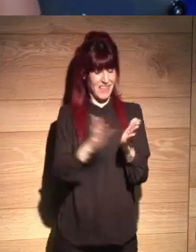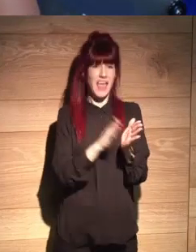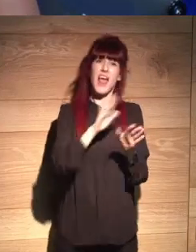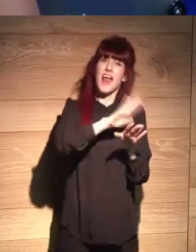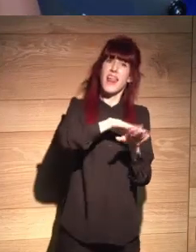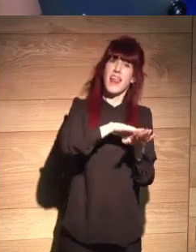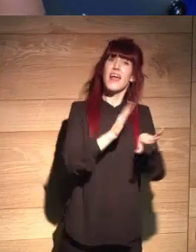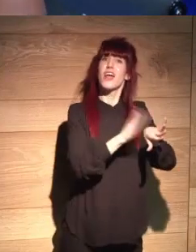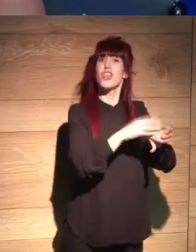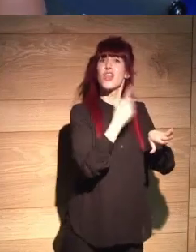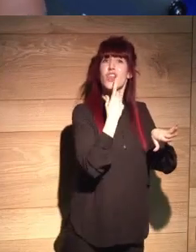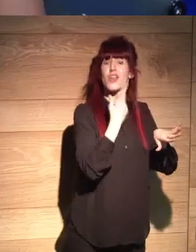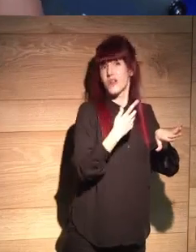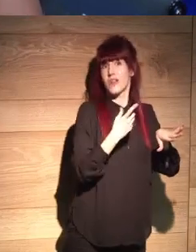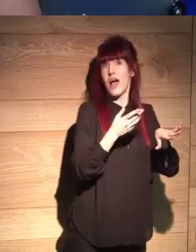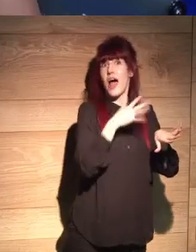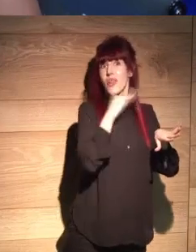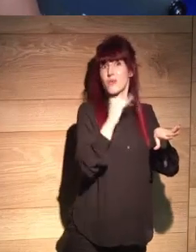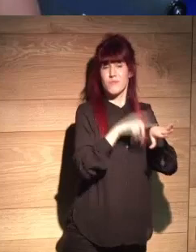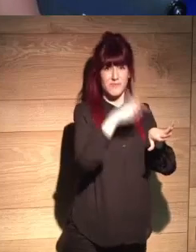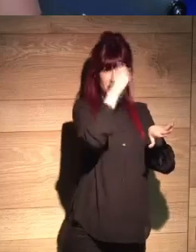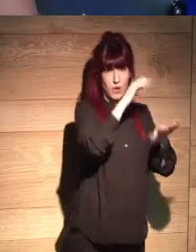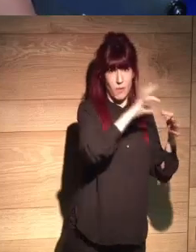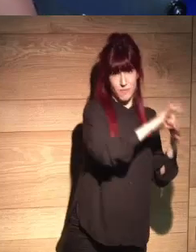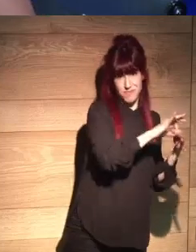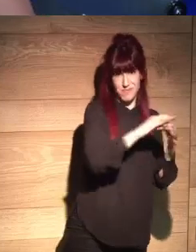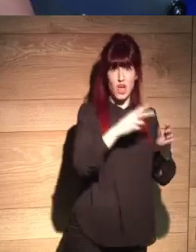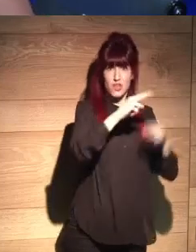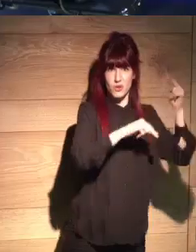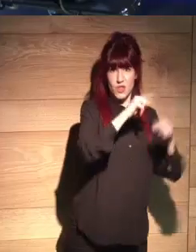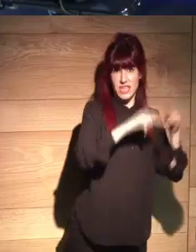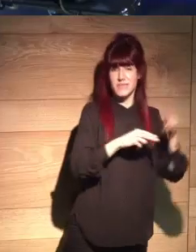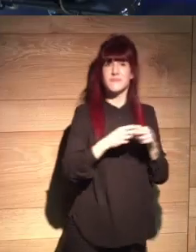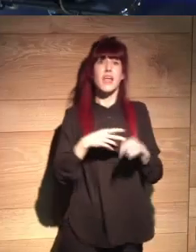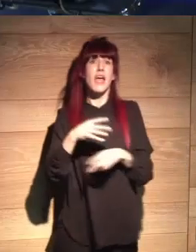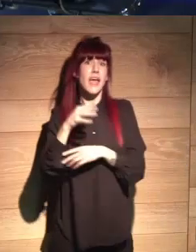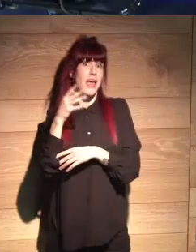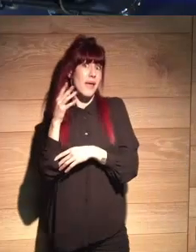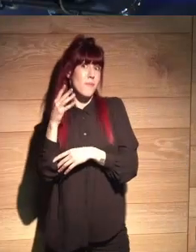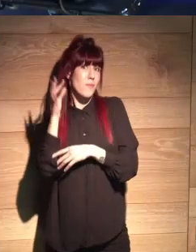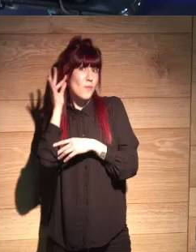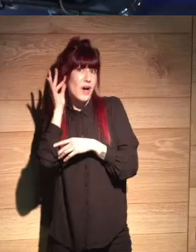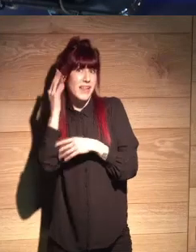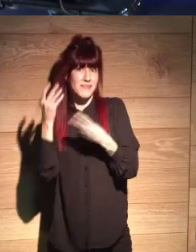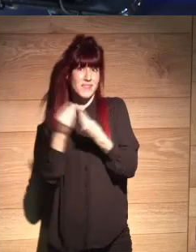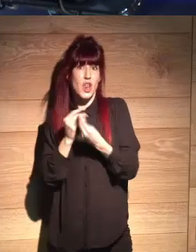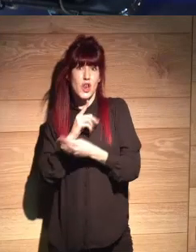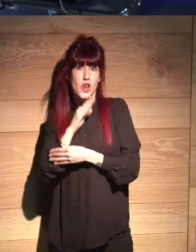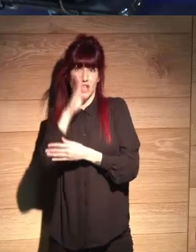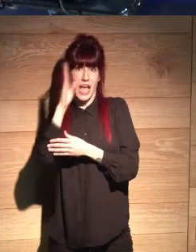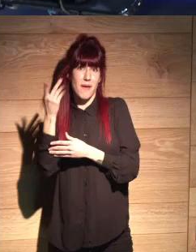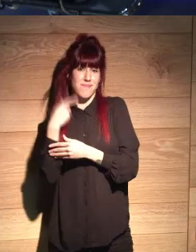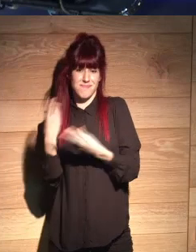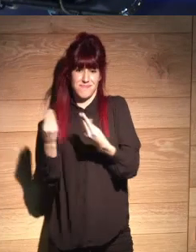in toy catalogs, you have the blue side and the pink side, and you don't see building blocks on the